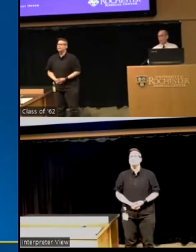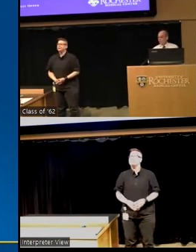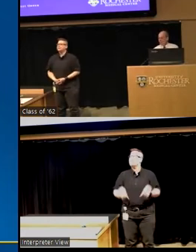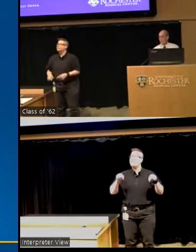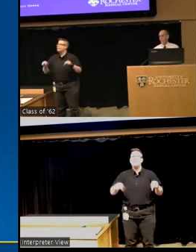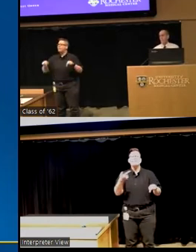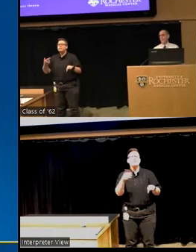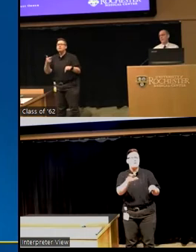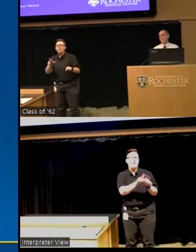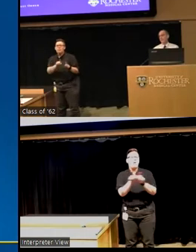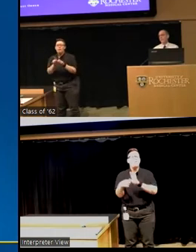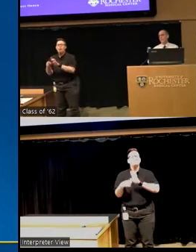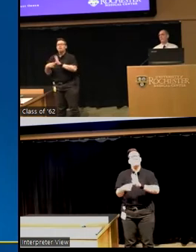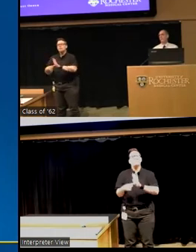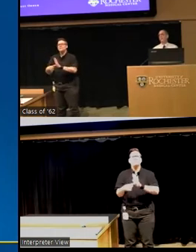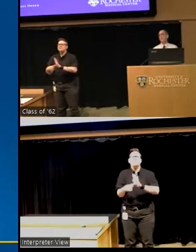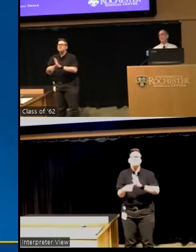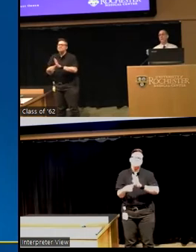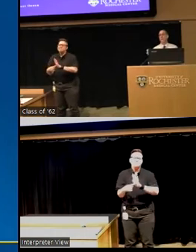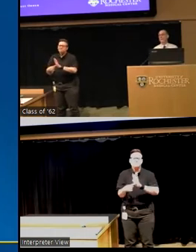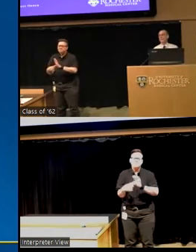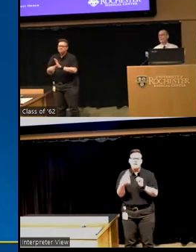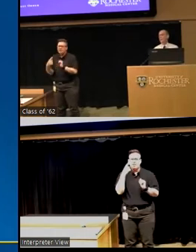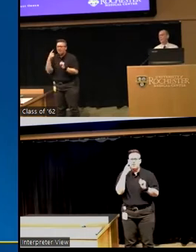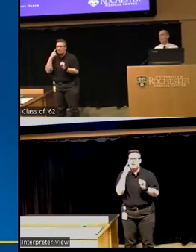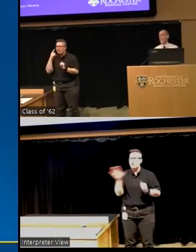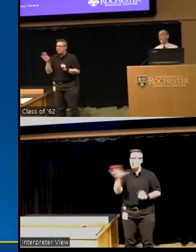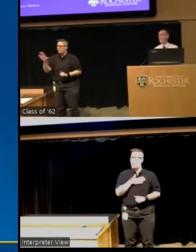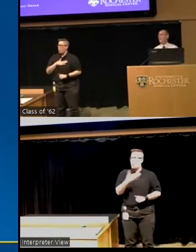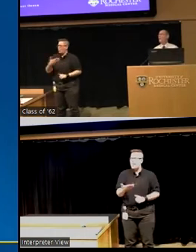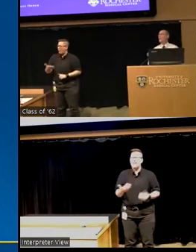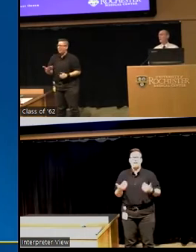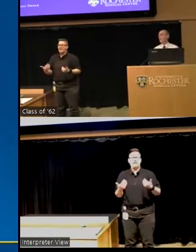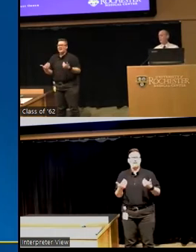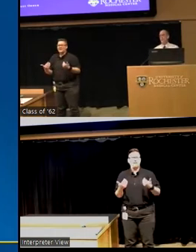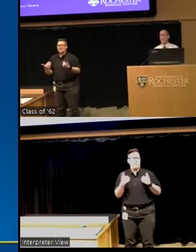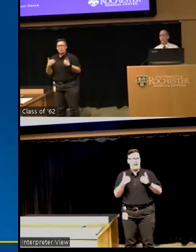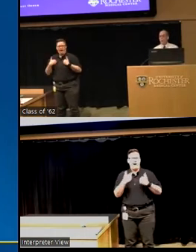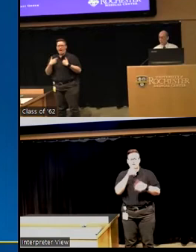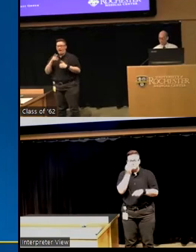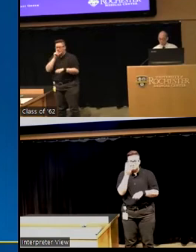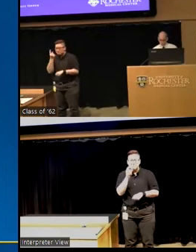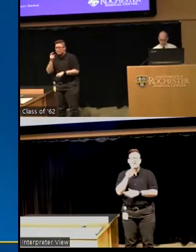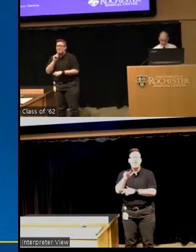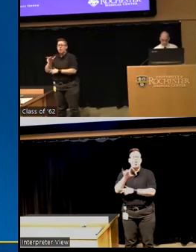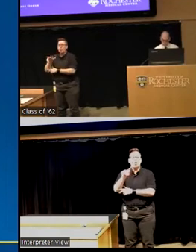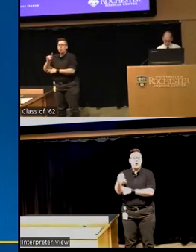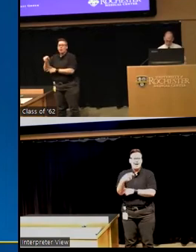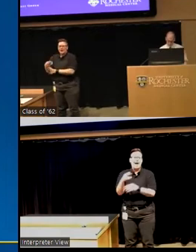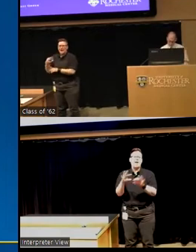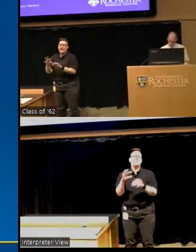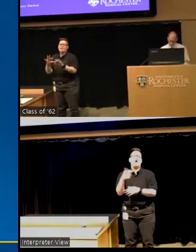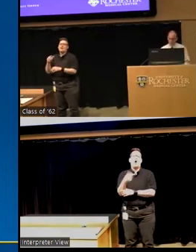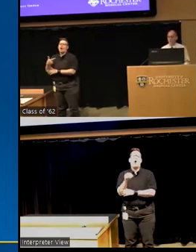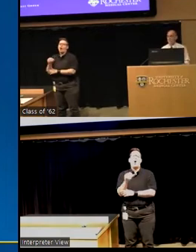Rounds also represents, I think, your willingness to actually have it, our 38th Goldberg family